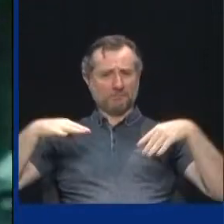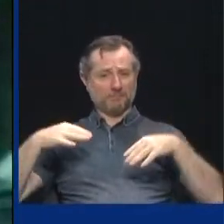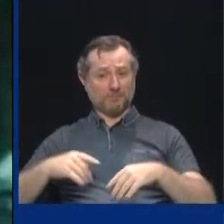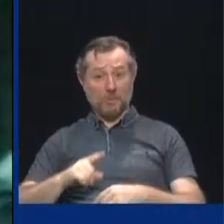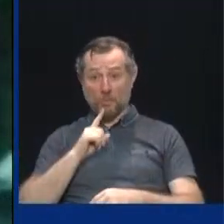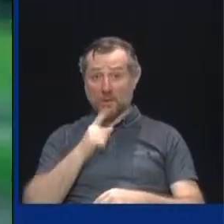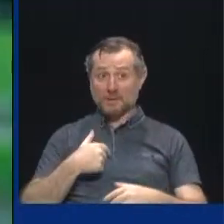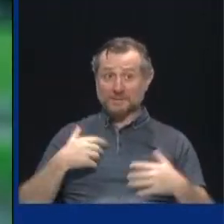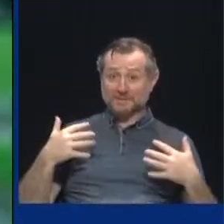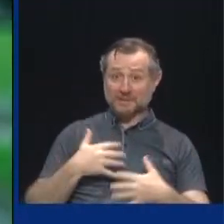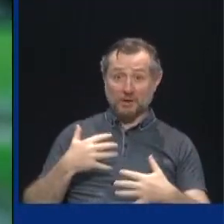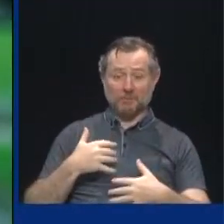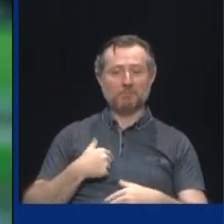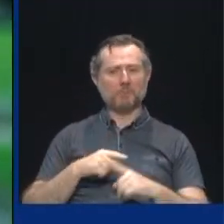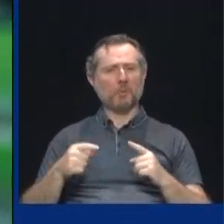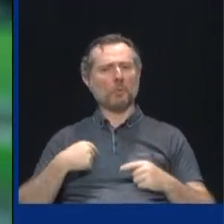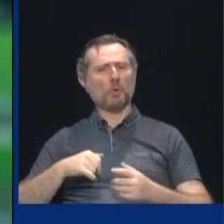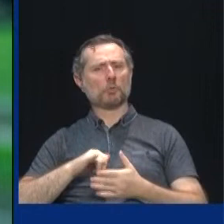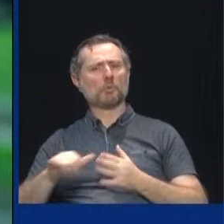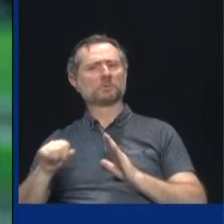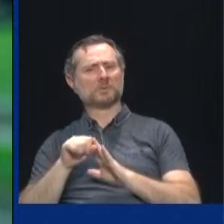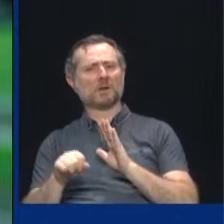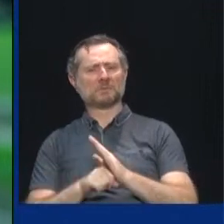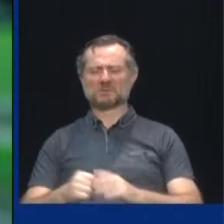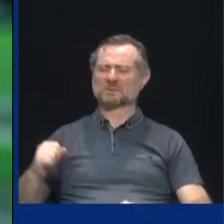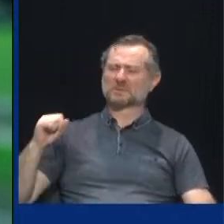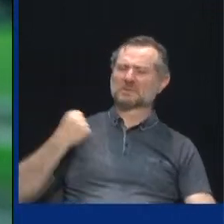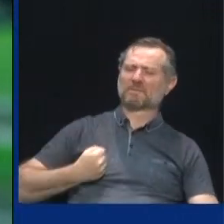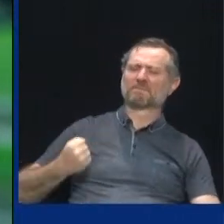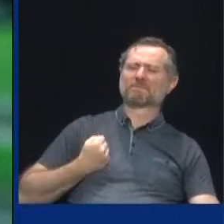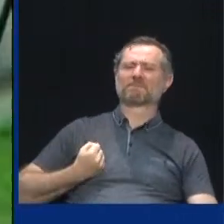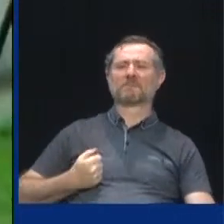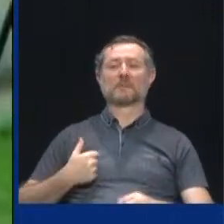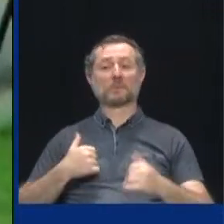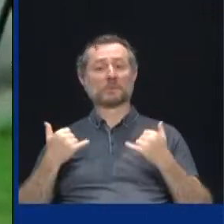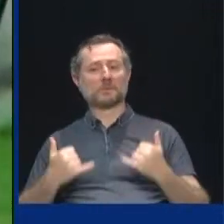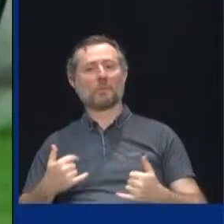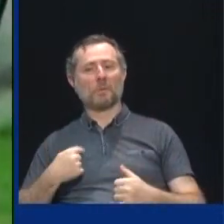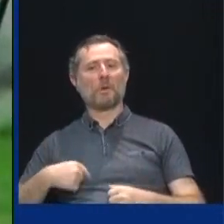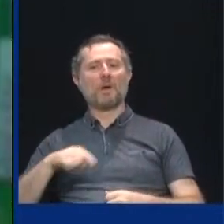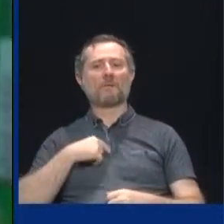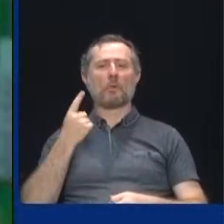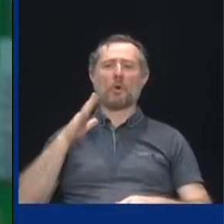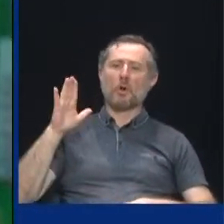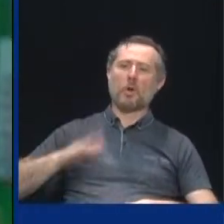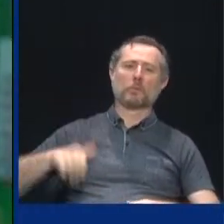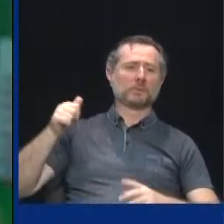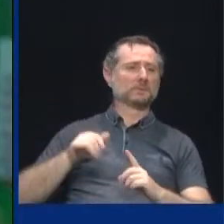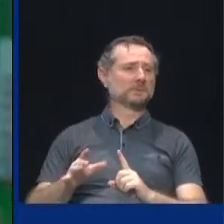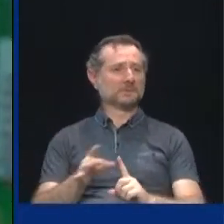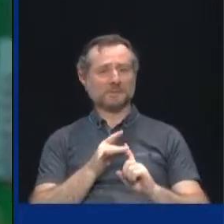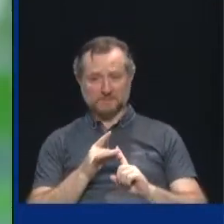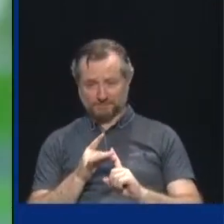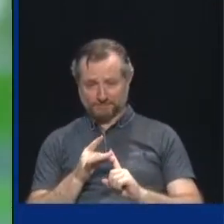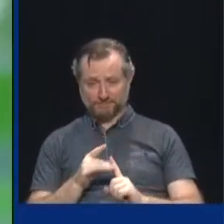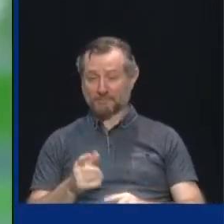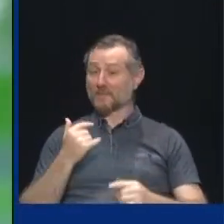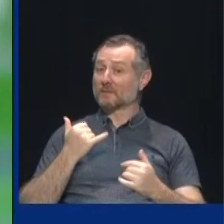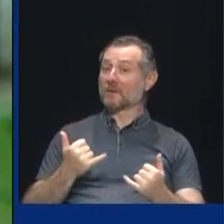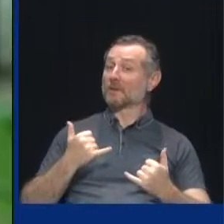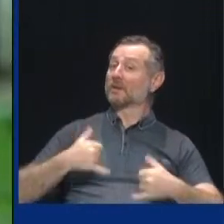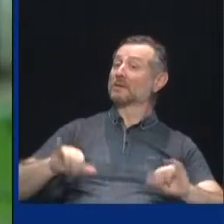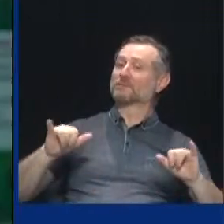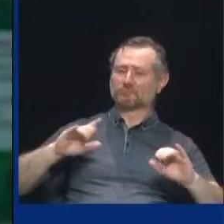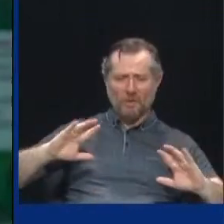were New York State tough. And now we have one of the lowest infection rates. We still need you. To get your vaccine.